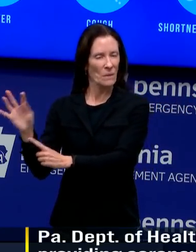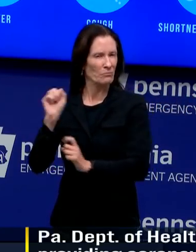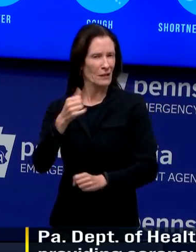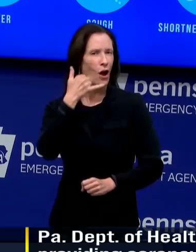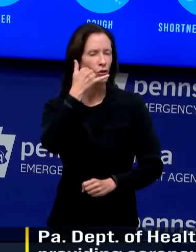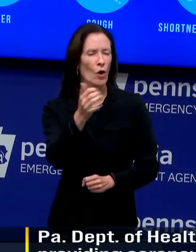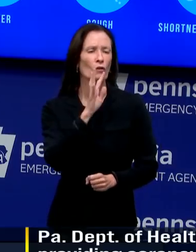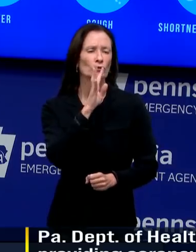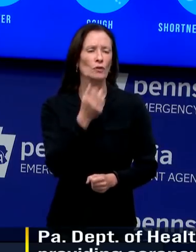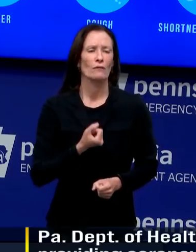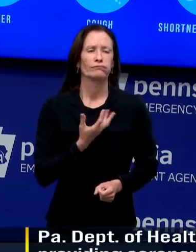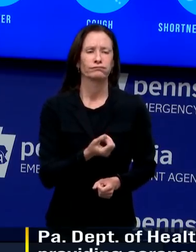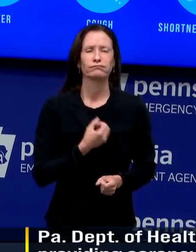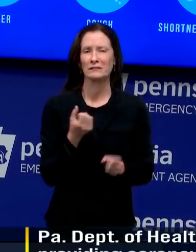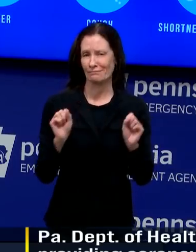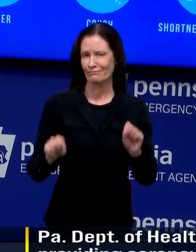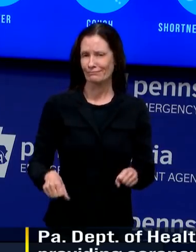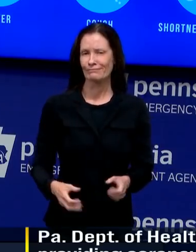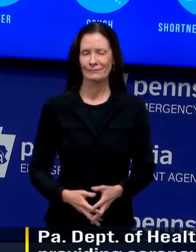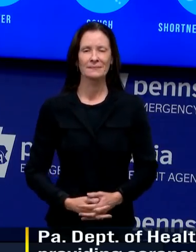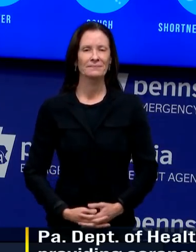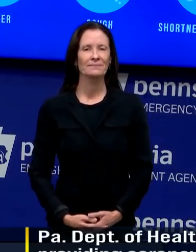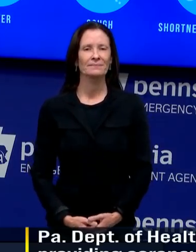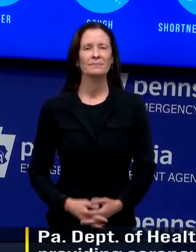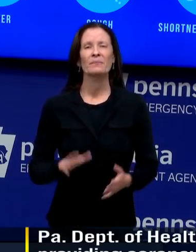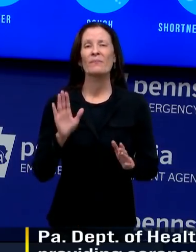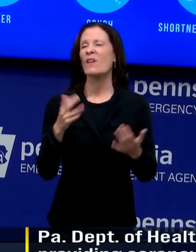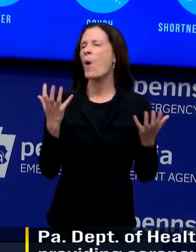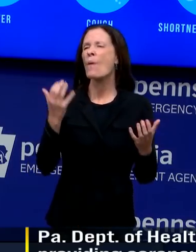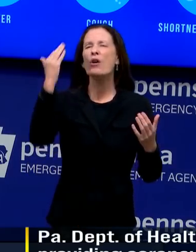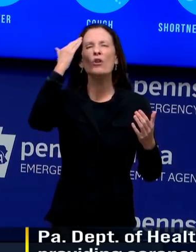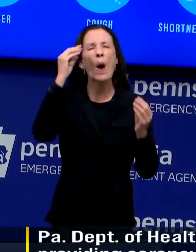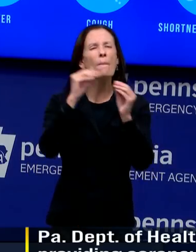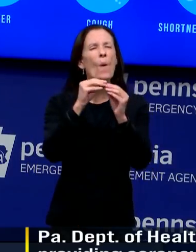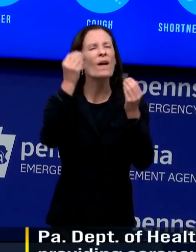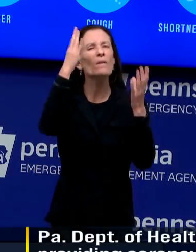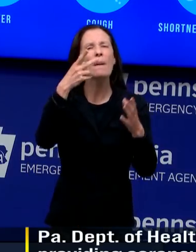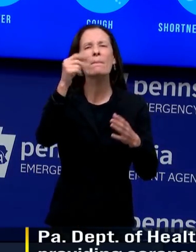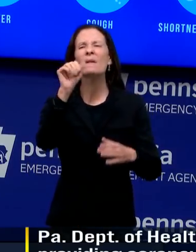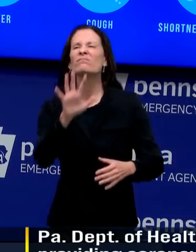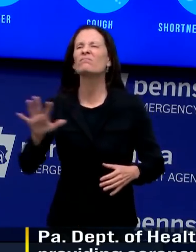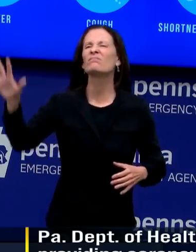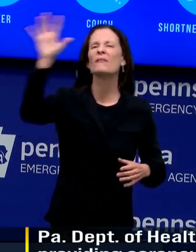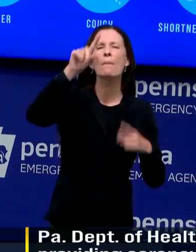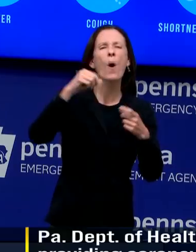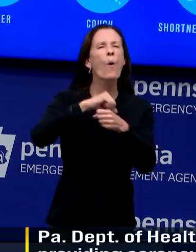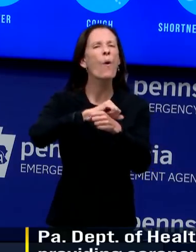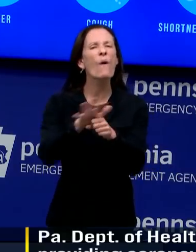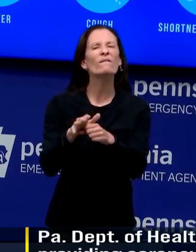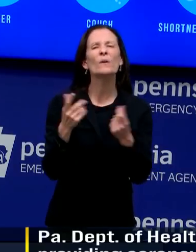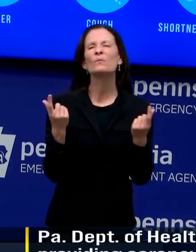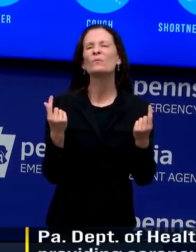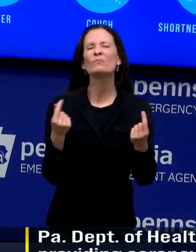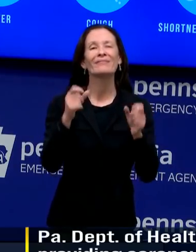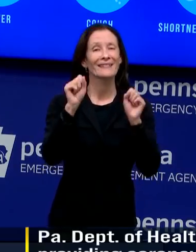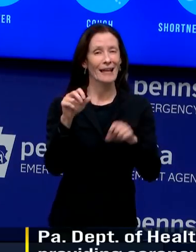1-855-284-2494. For the most reliable information related to Pennsylvania's response, please visit our website